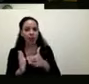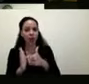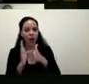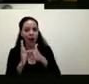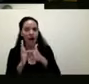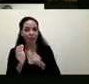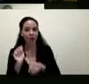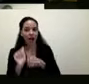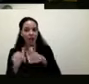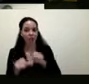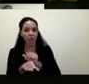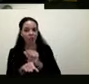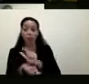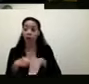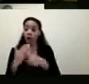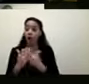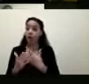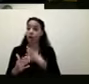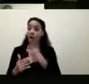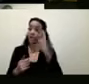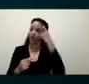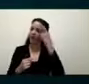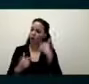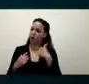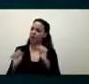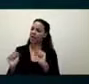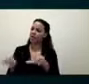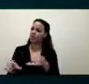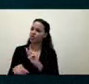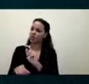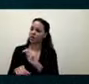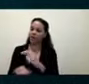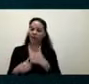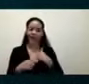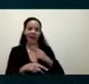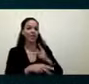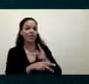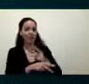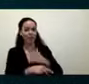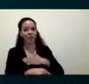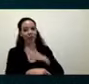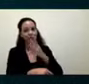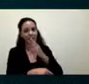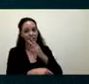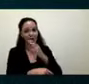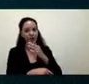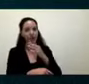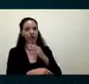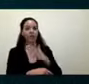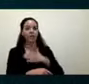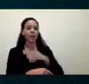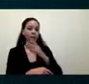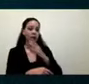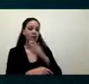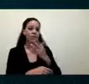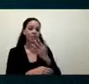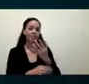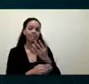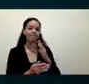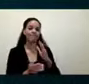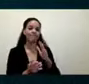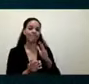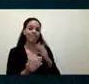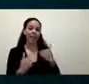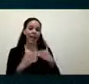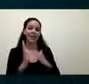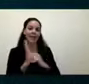do it. I took care of my mother when she, as it turned out, was dying from cancer. And I